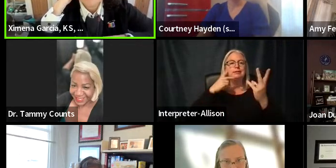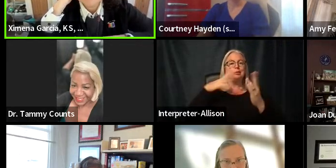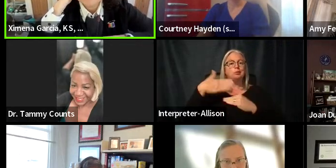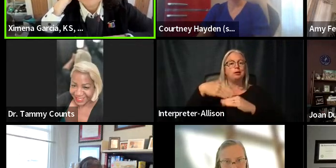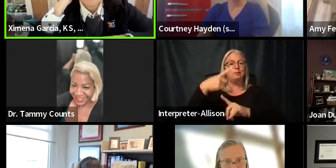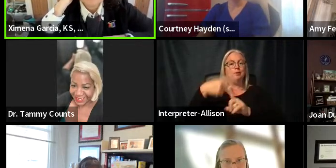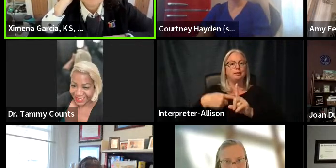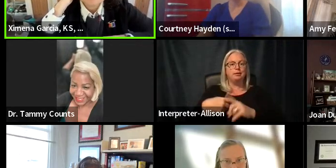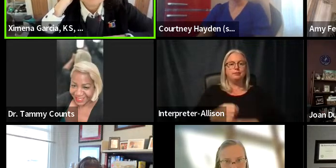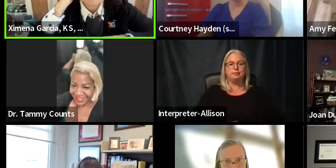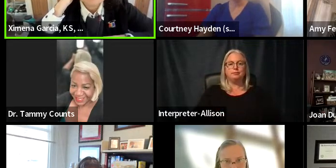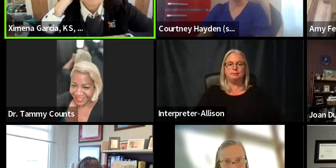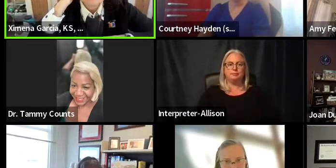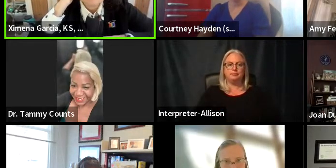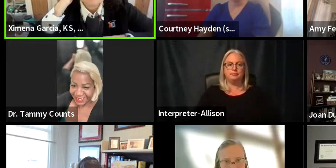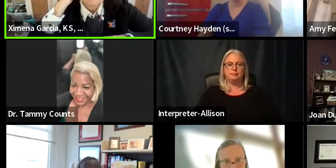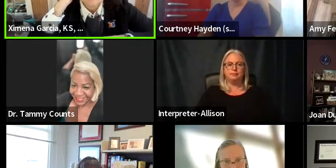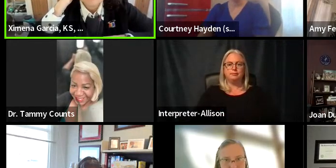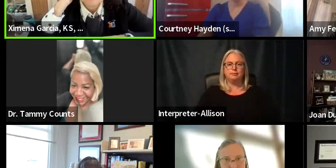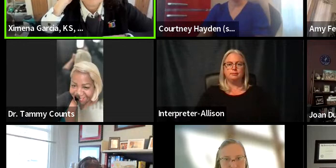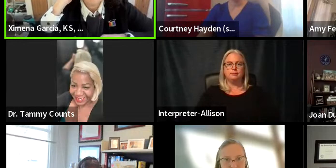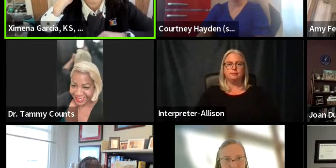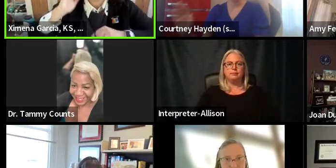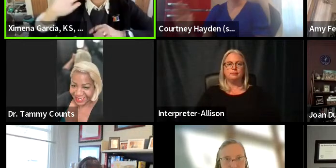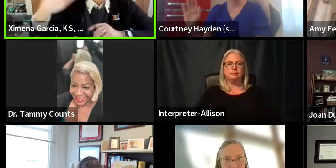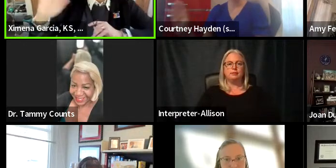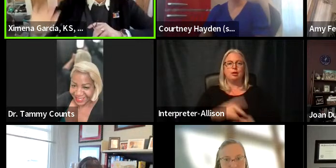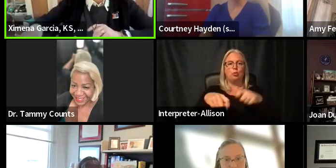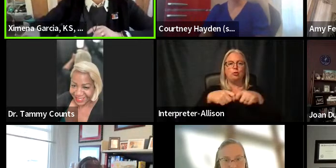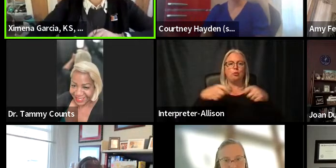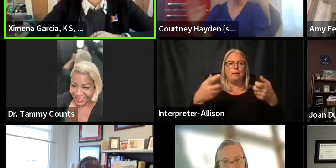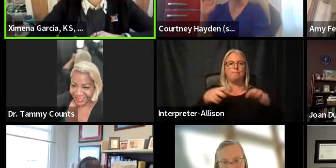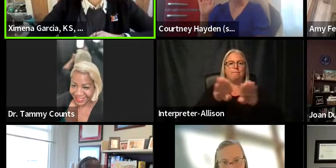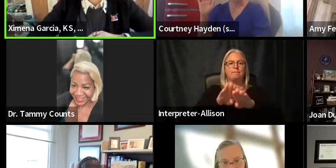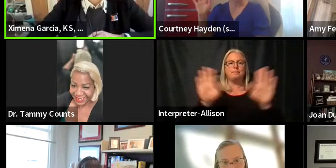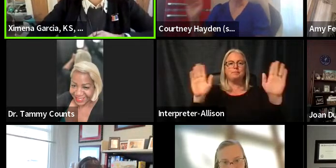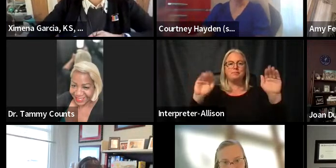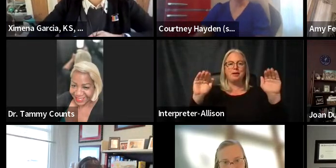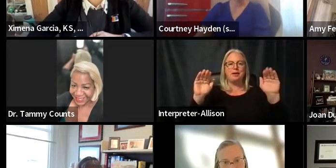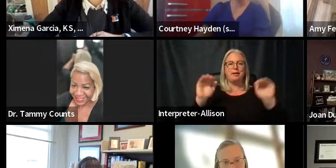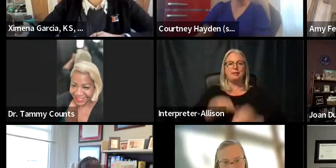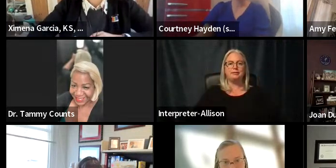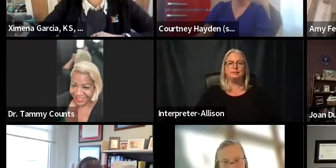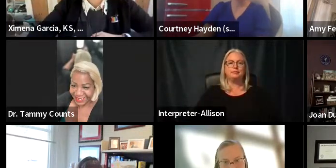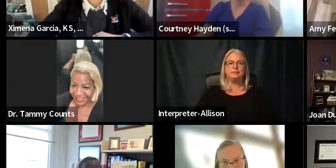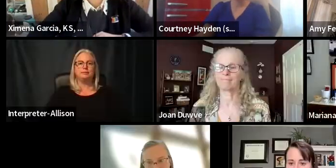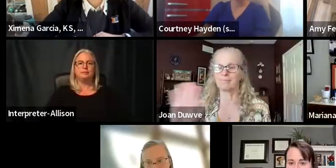And we'll wrap up. Bye, everyone.